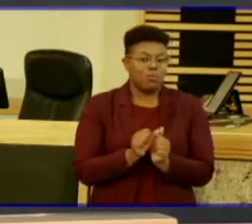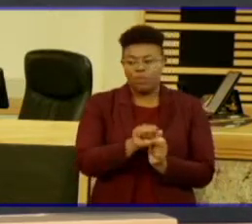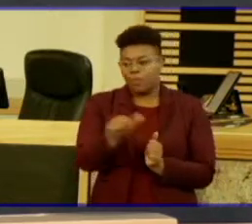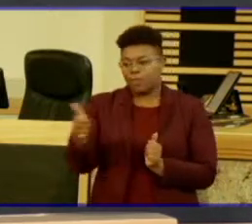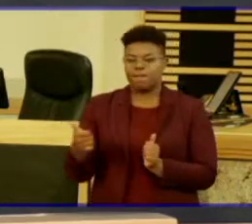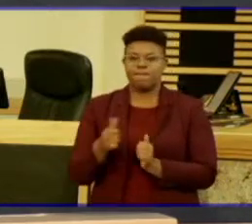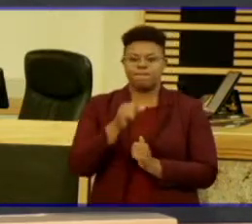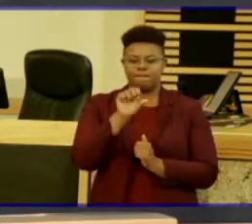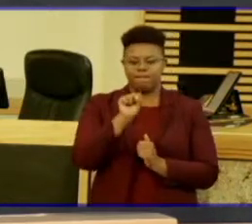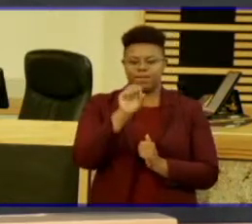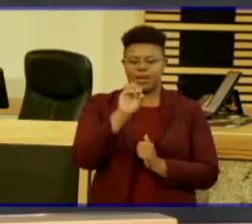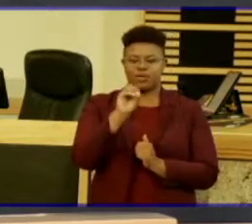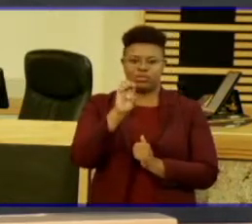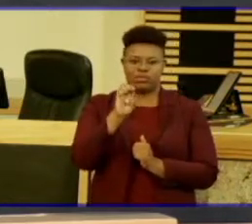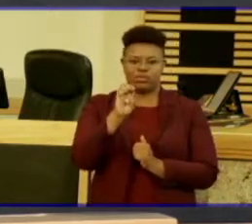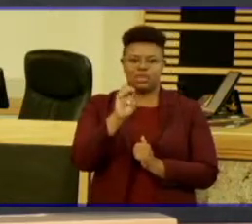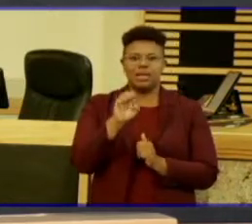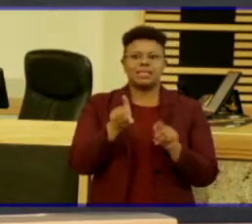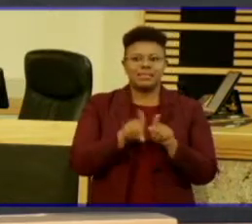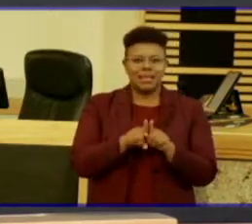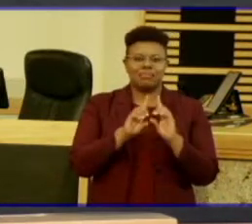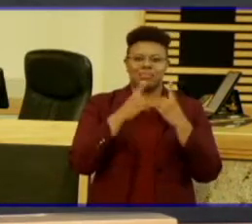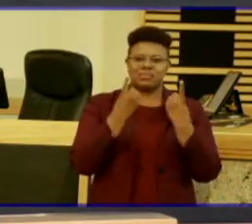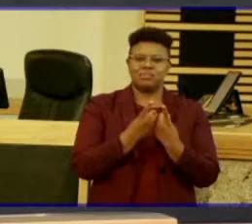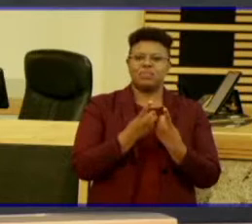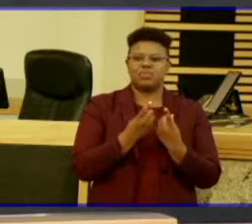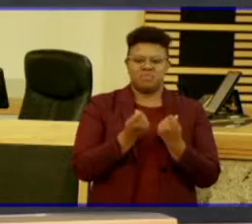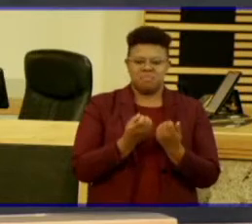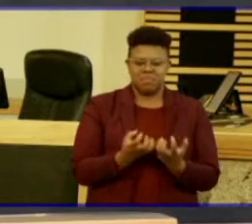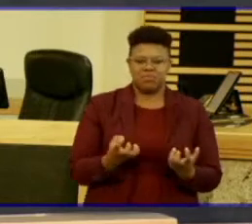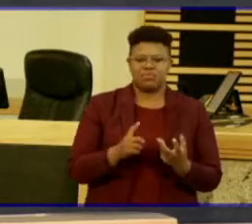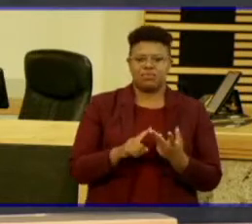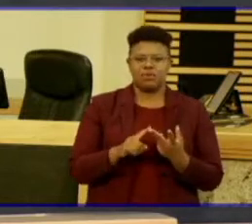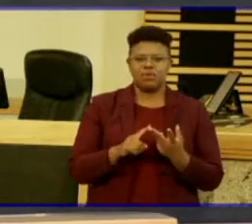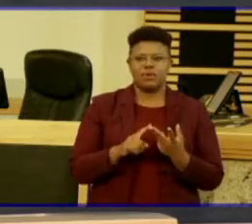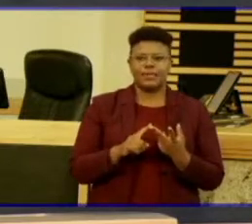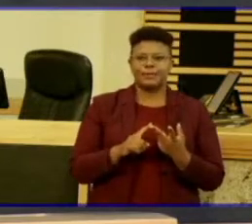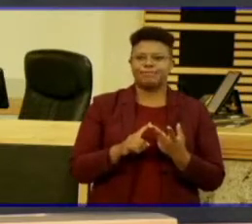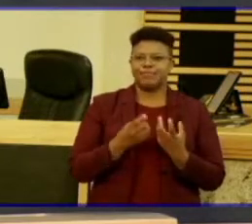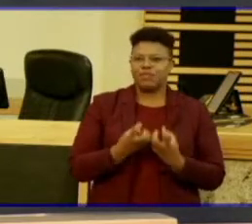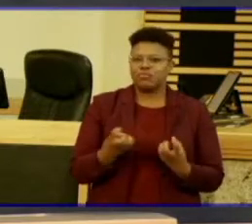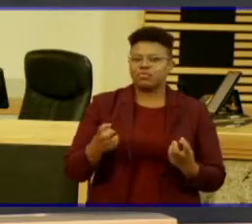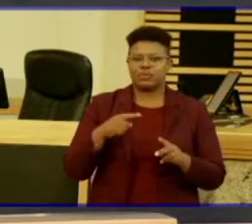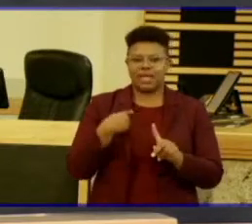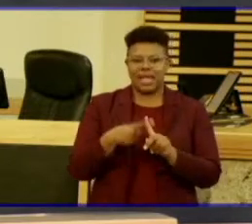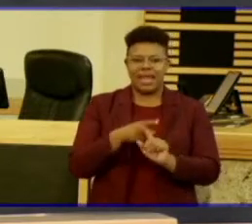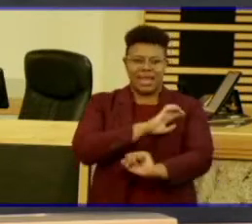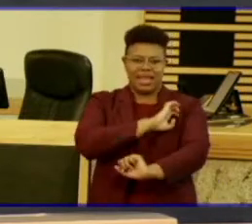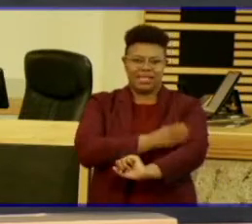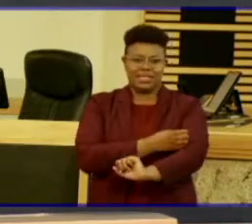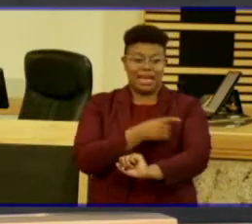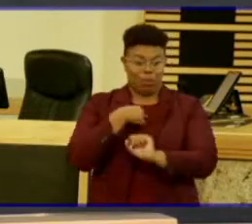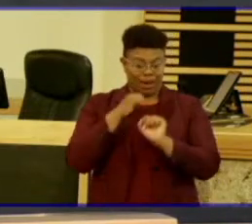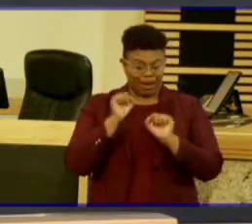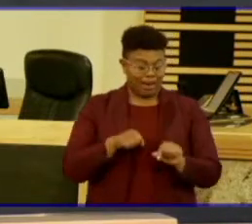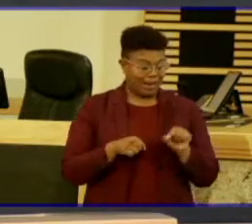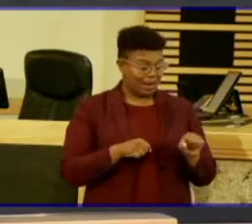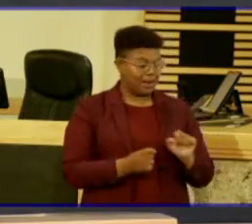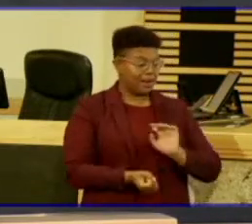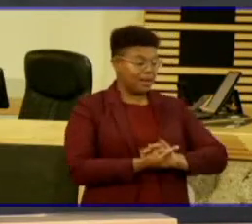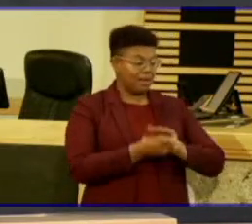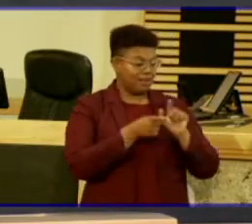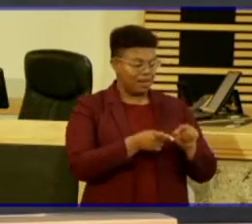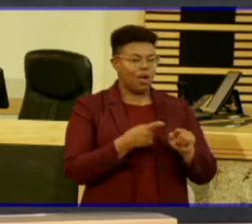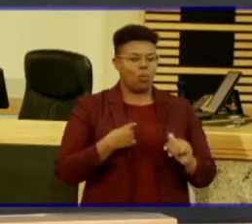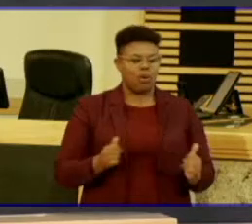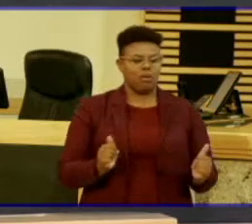department itself, Department of Mineral Resources and Energy, to make this potential realized. Honorable members,